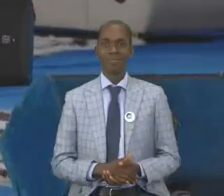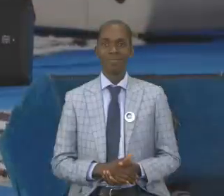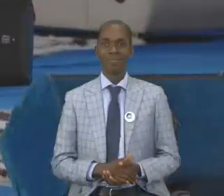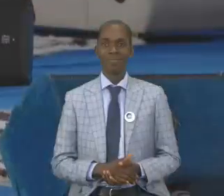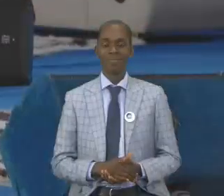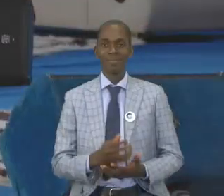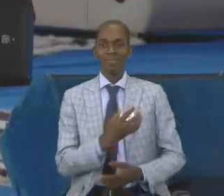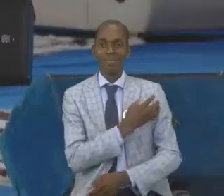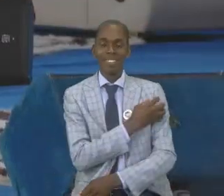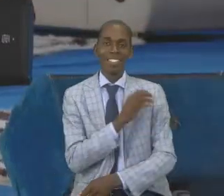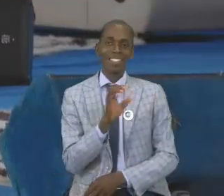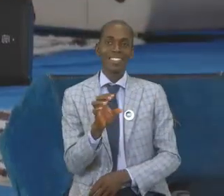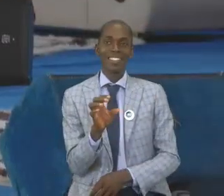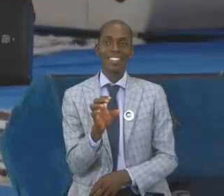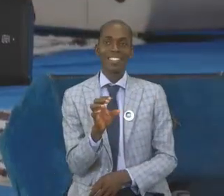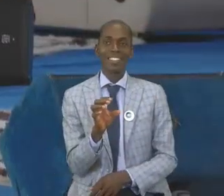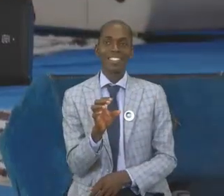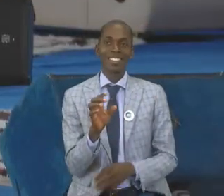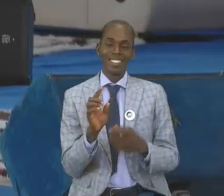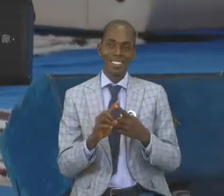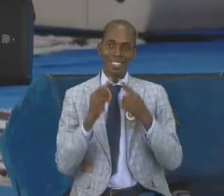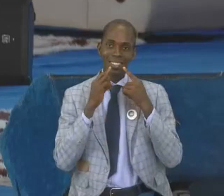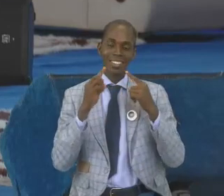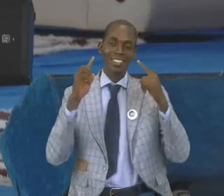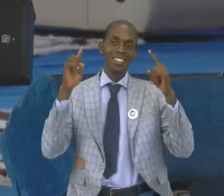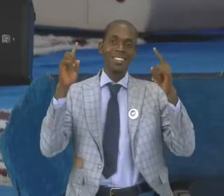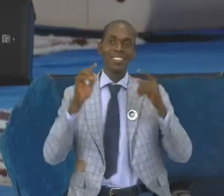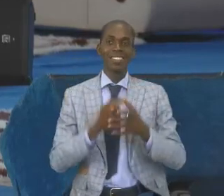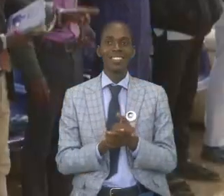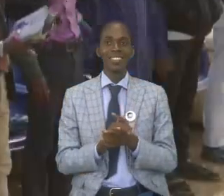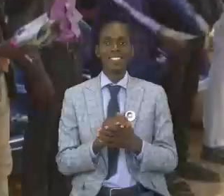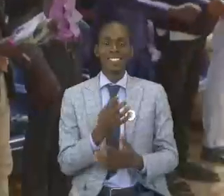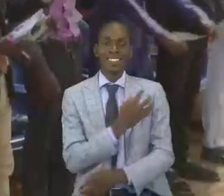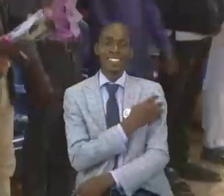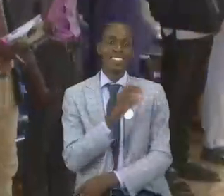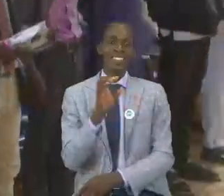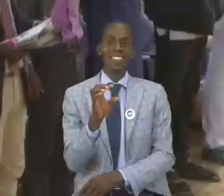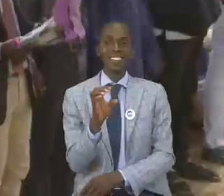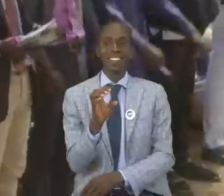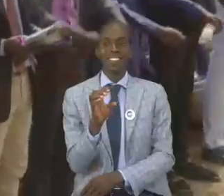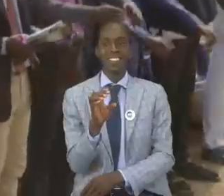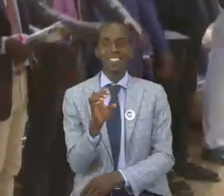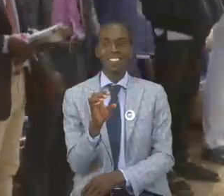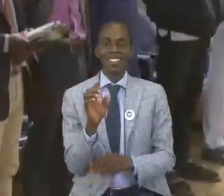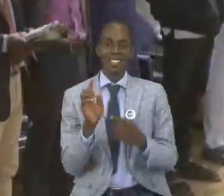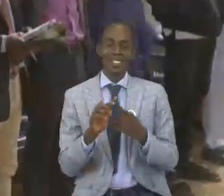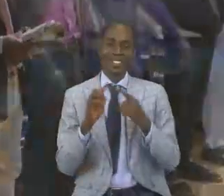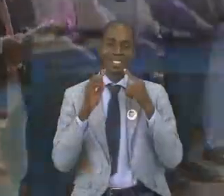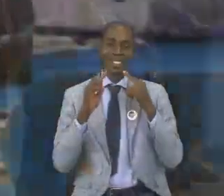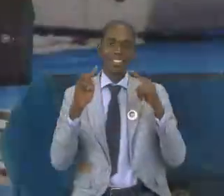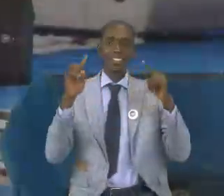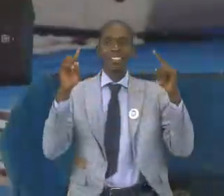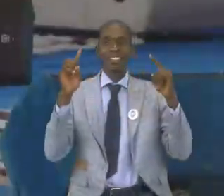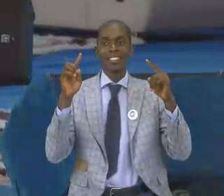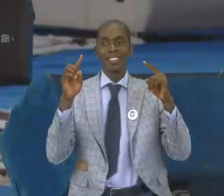Recharged to excel. Recharged to excel. We're